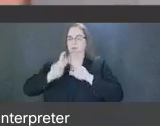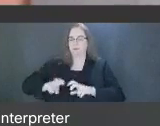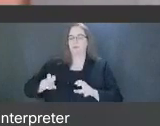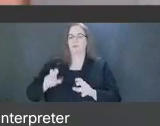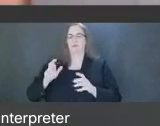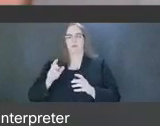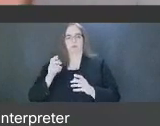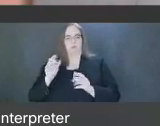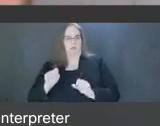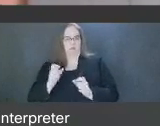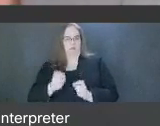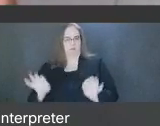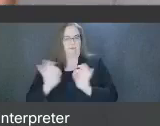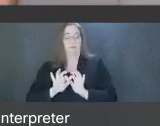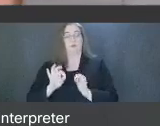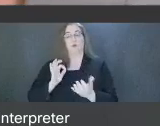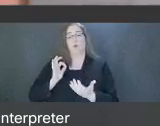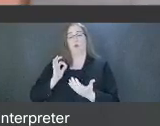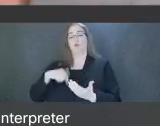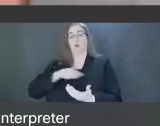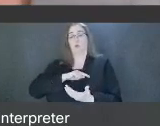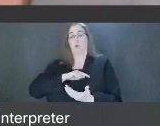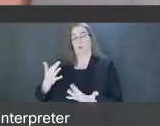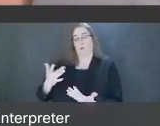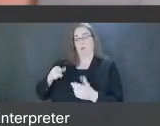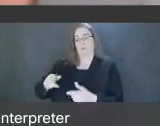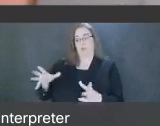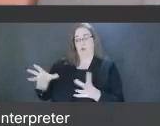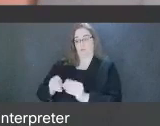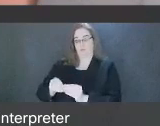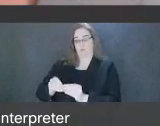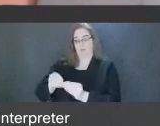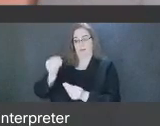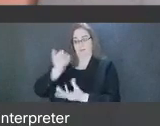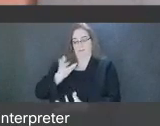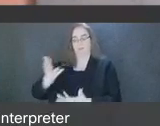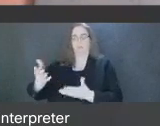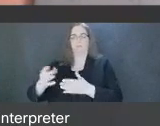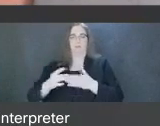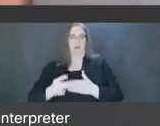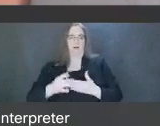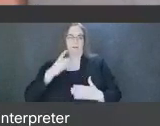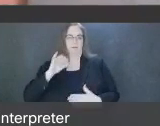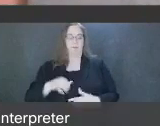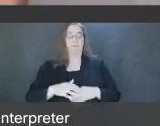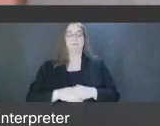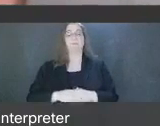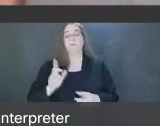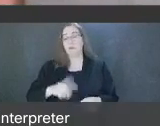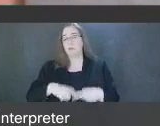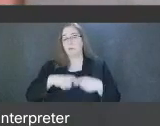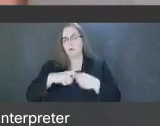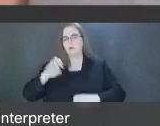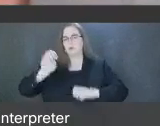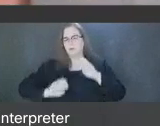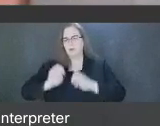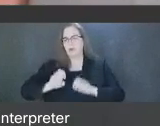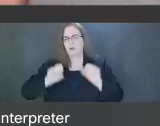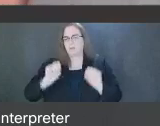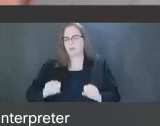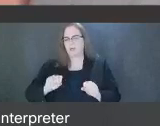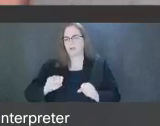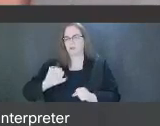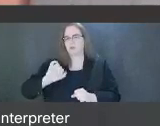significance. We will await further guidance on this matter. Taking a pause to evaluate a potential side